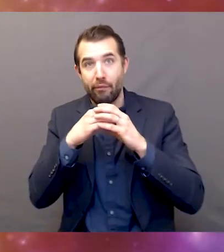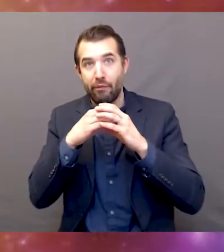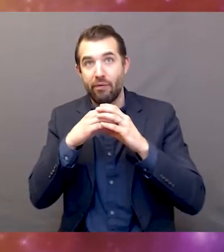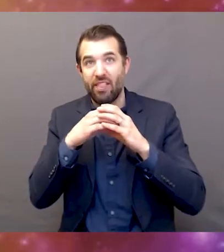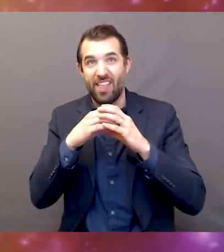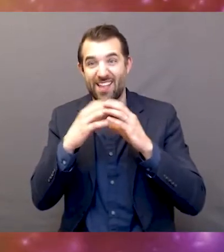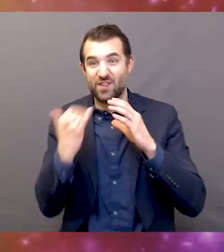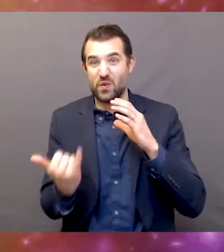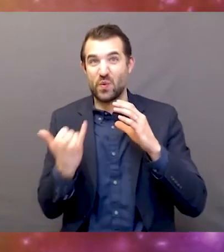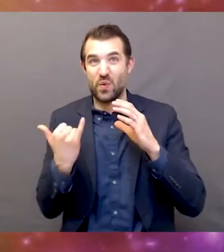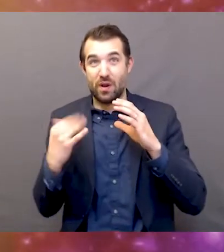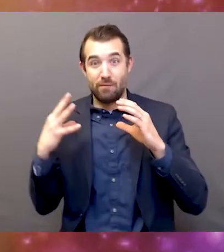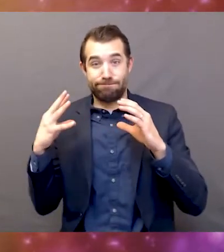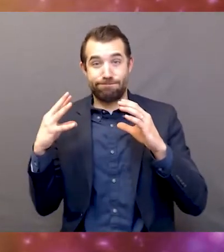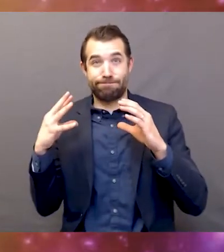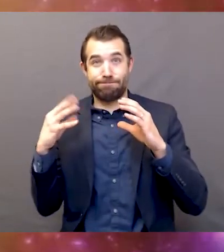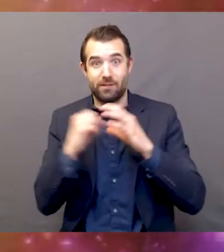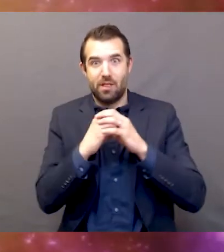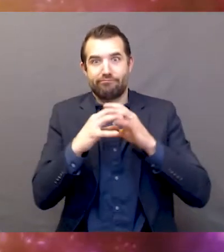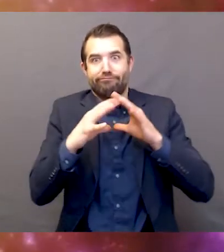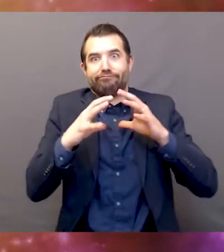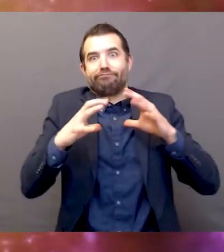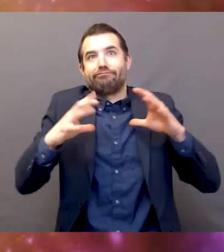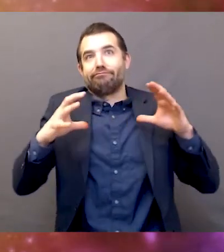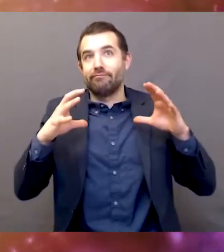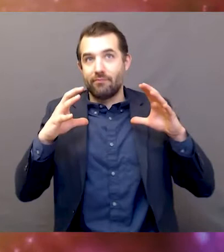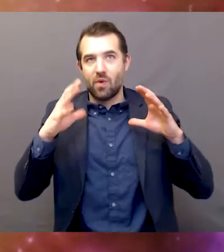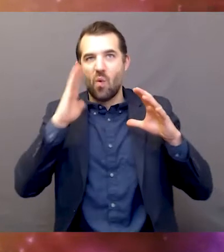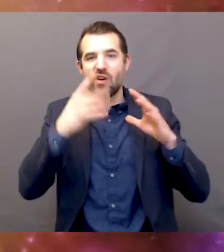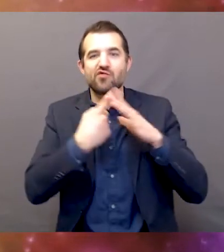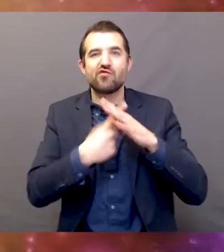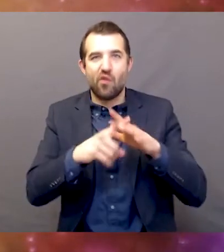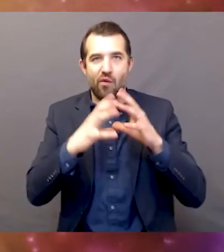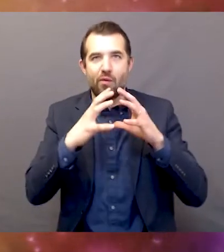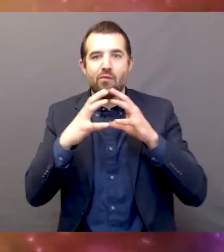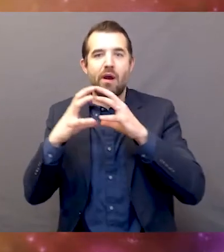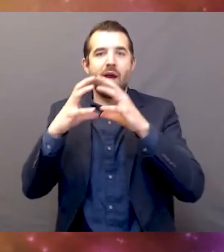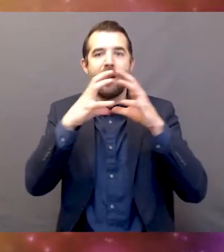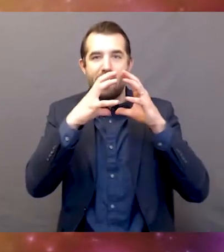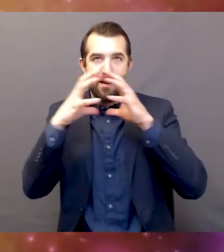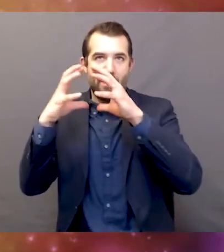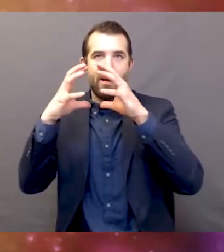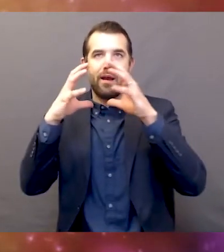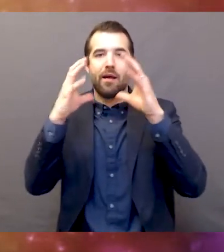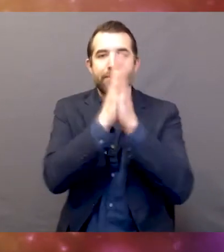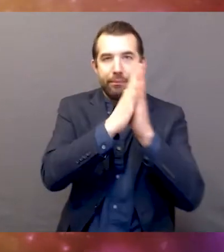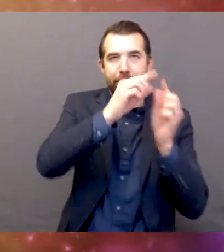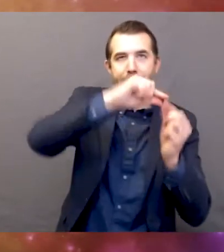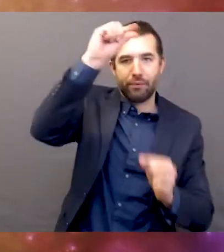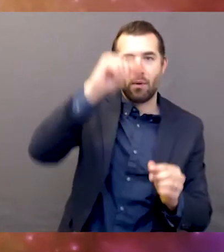now with the jets that you just saw in the previous slide. And eventually these bubbles will start to rise as well. So you can see these